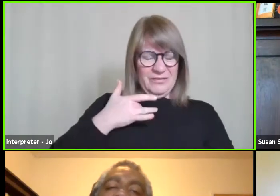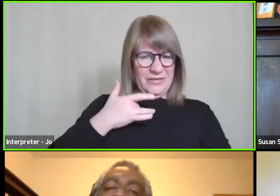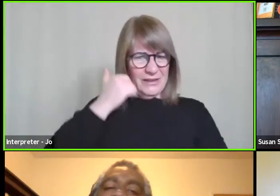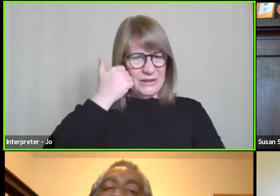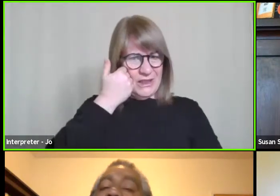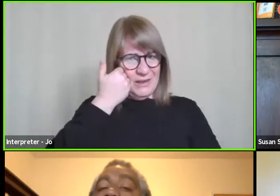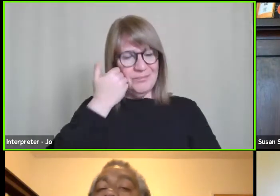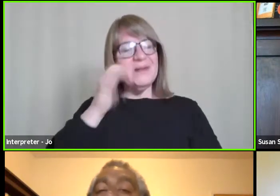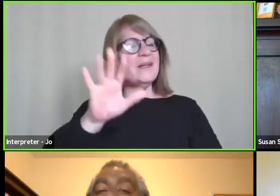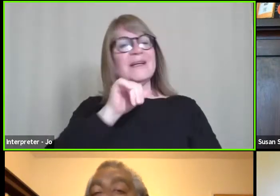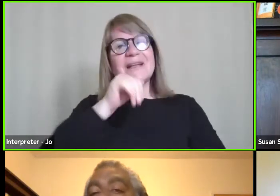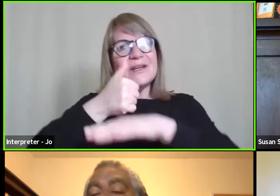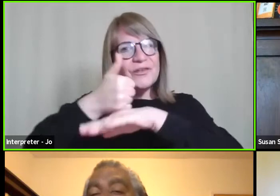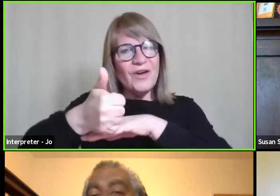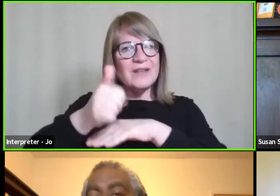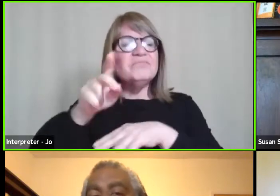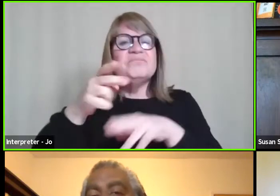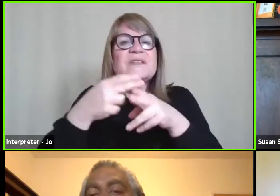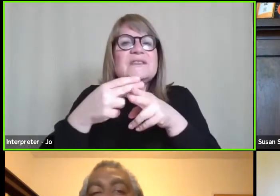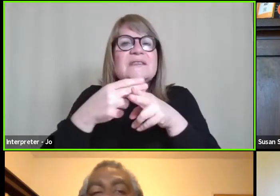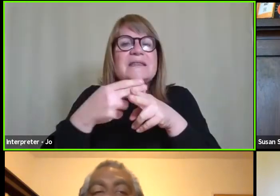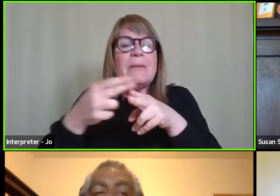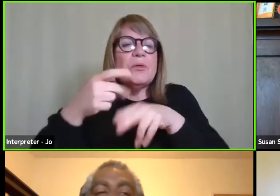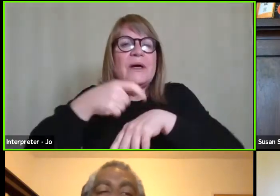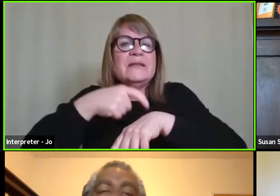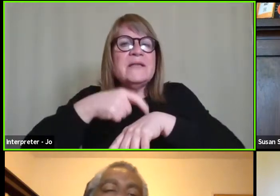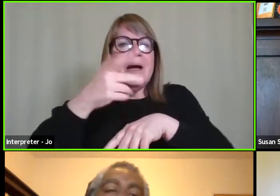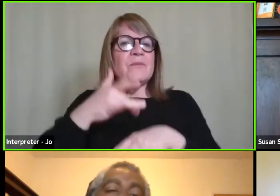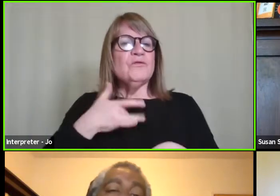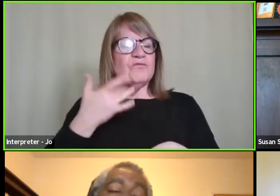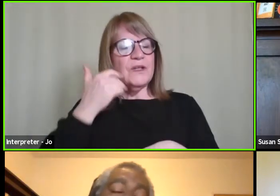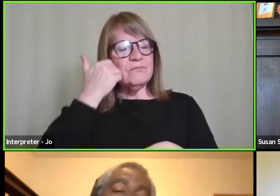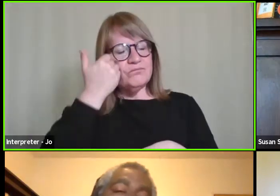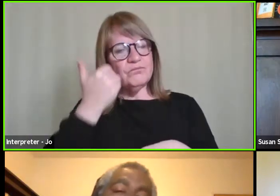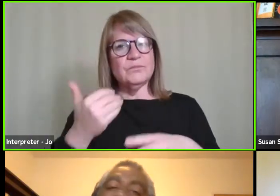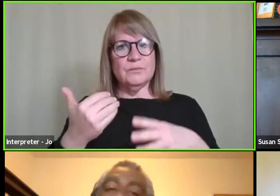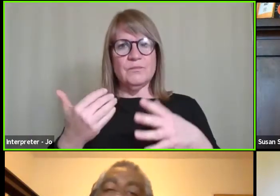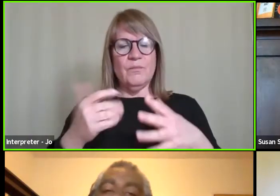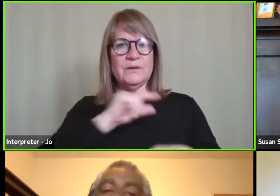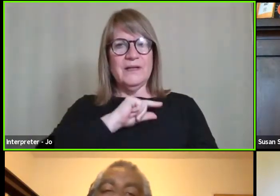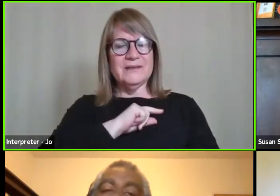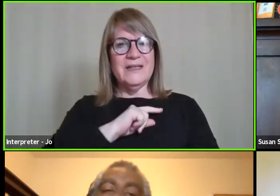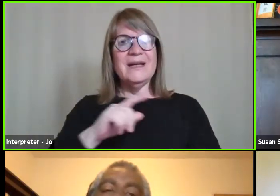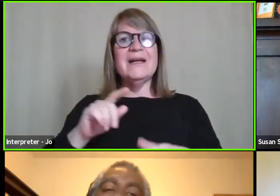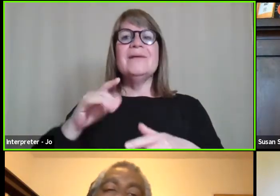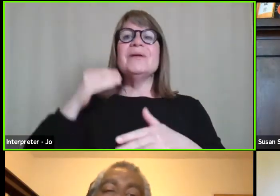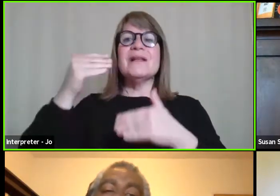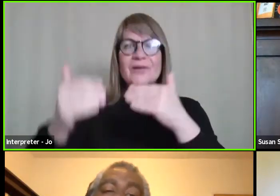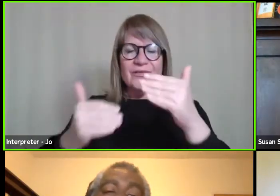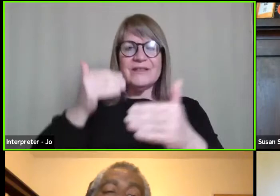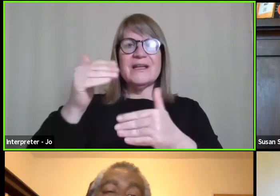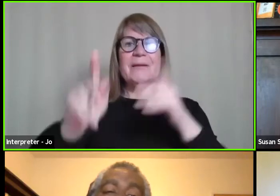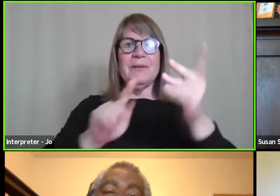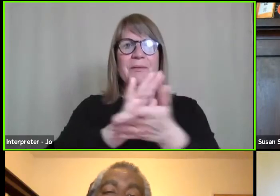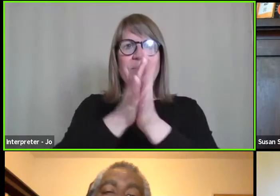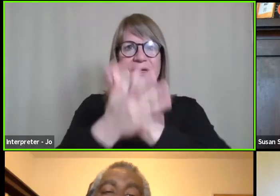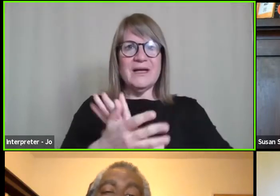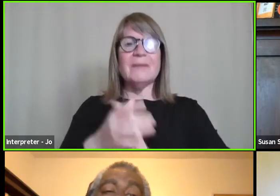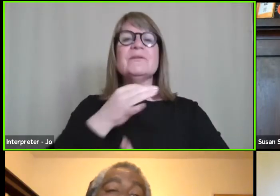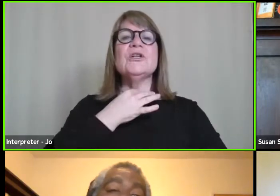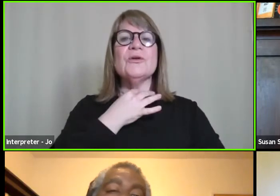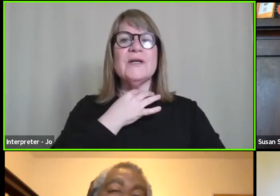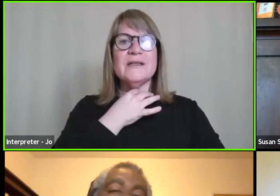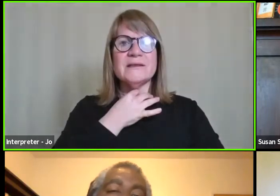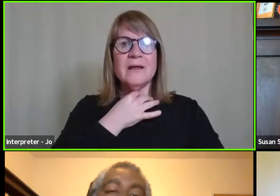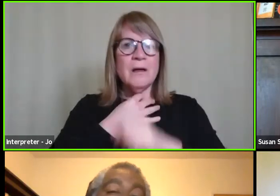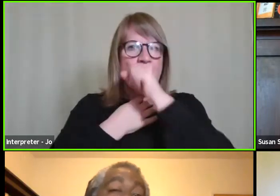temporary states of being what typically happens then is the teachers get curious and as they begin to move into the history they have what i call